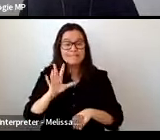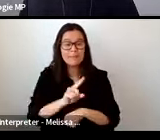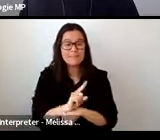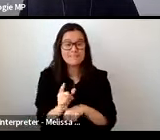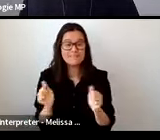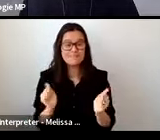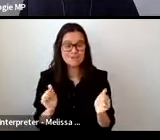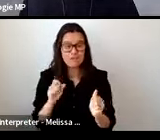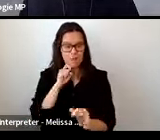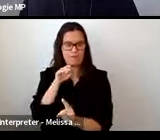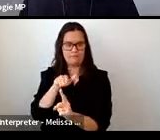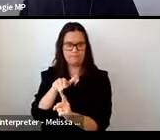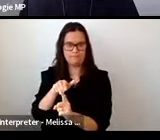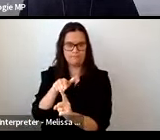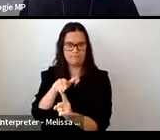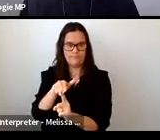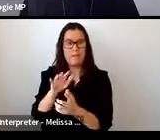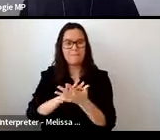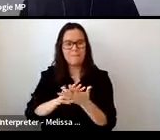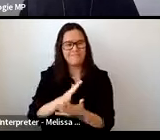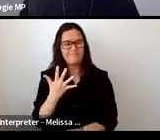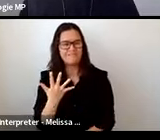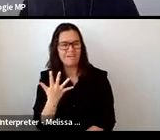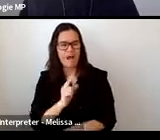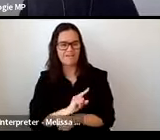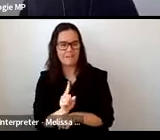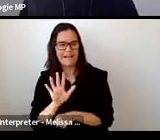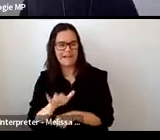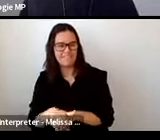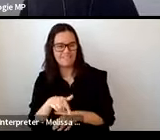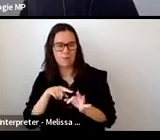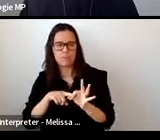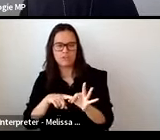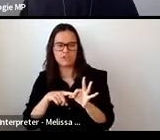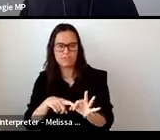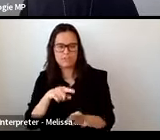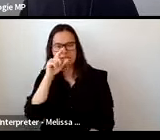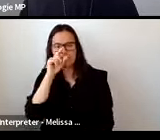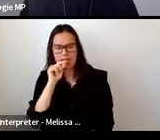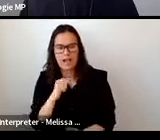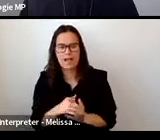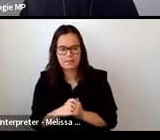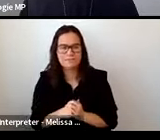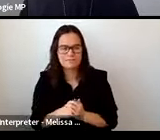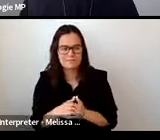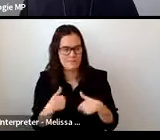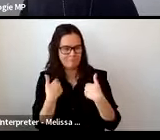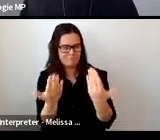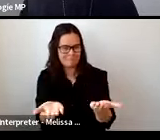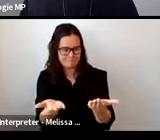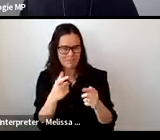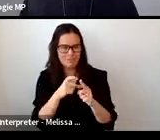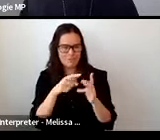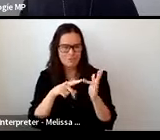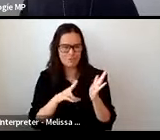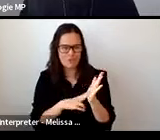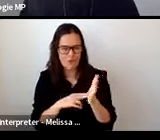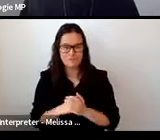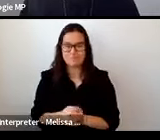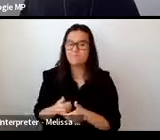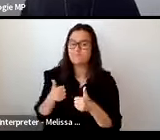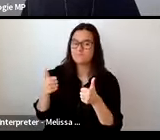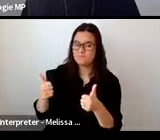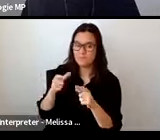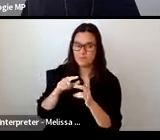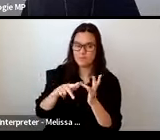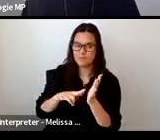let you know. So we've got some time for questions, but we are absolutely in your hands. Yep, jolly Welcome. Good. I'll